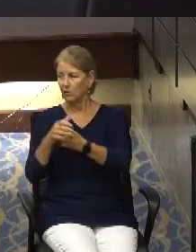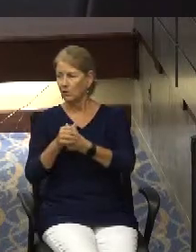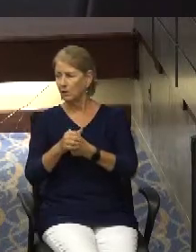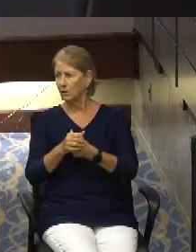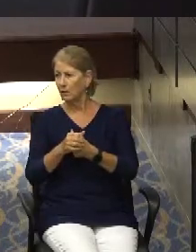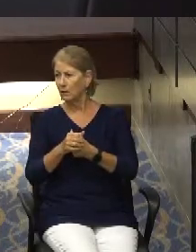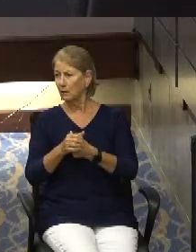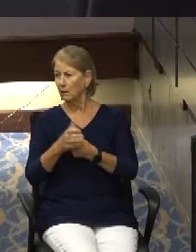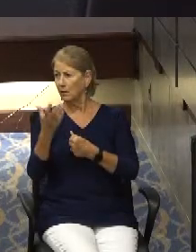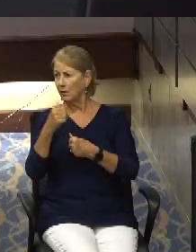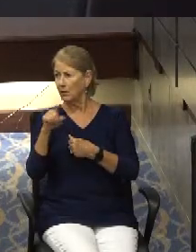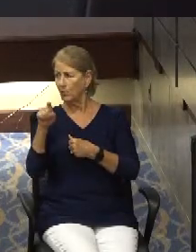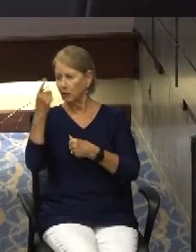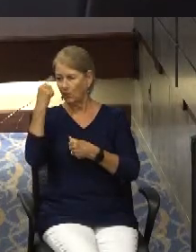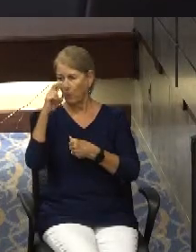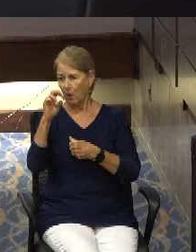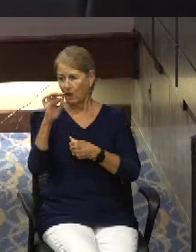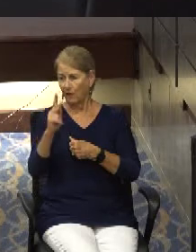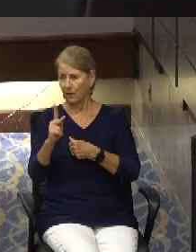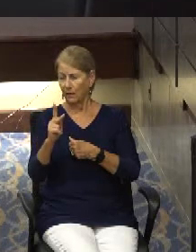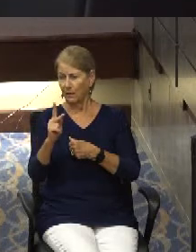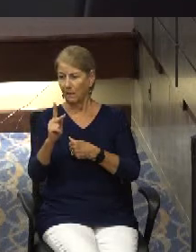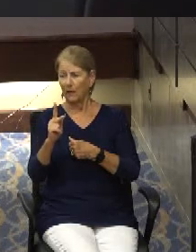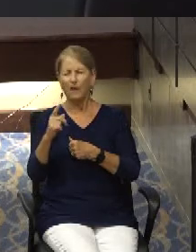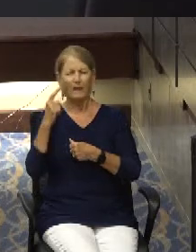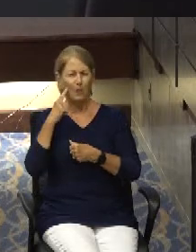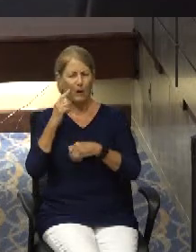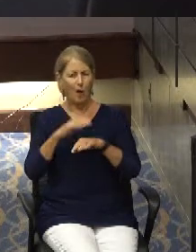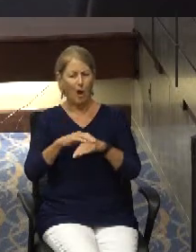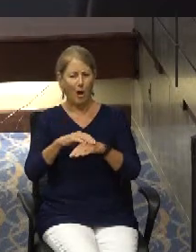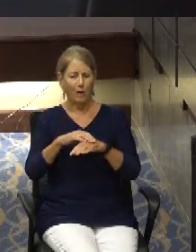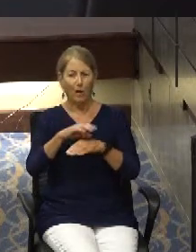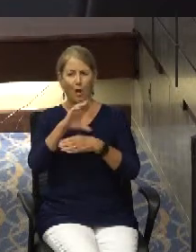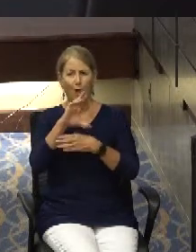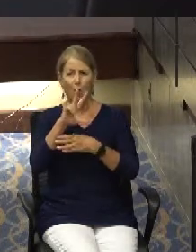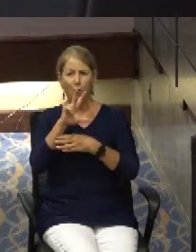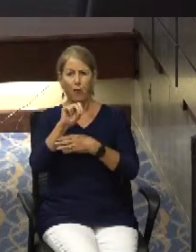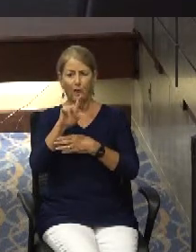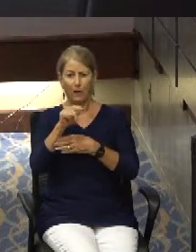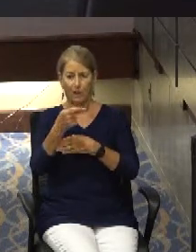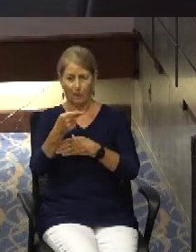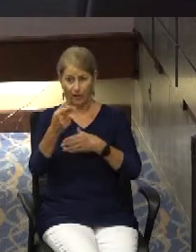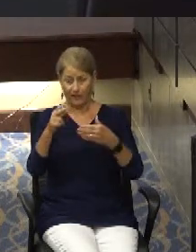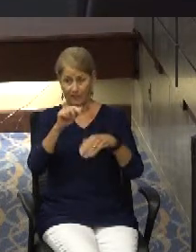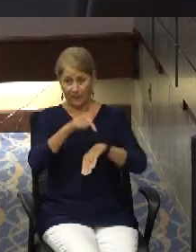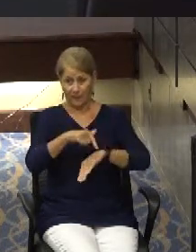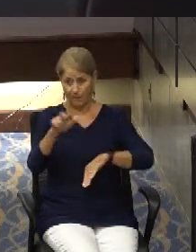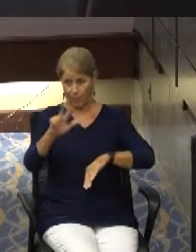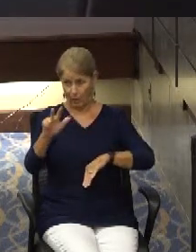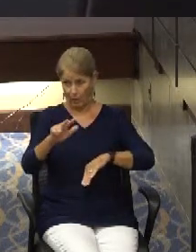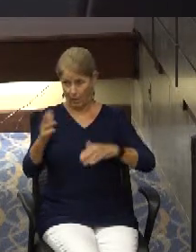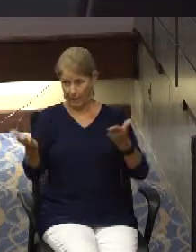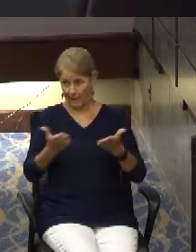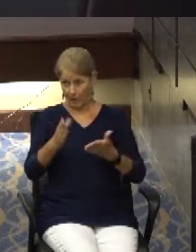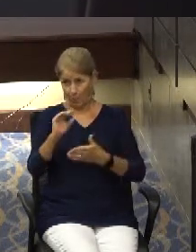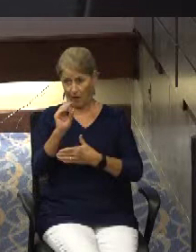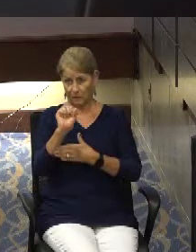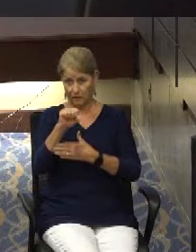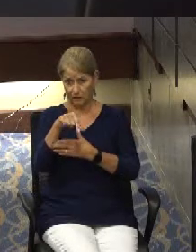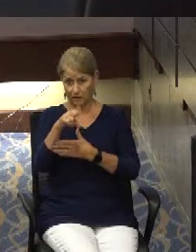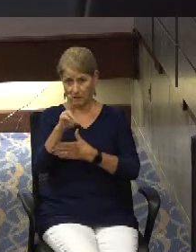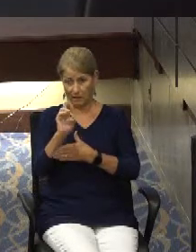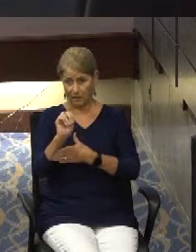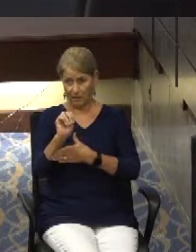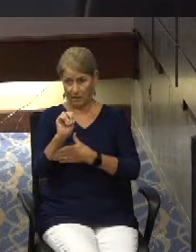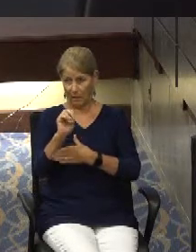Any questions for Nick? That hearing on the 30th is going to be 3 o'clock here in the Bosque Theater, is that right? I think we have